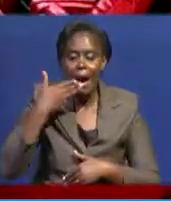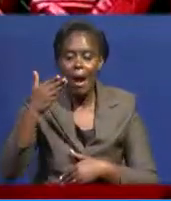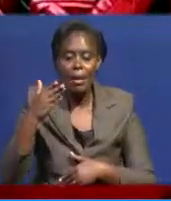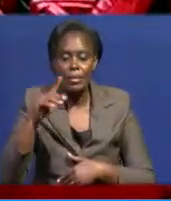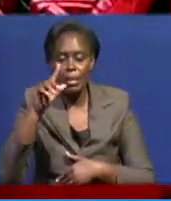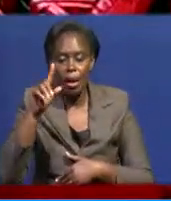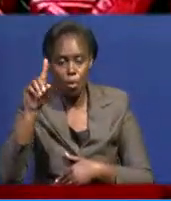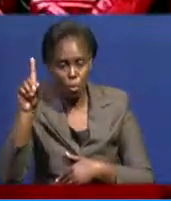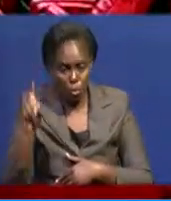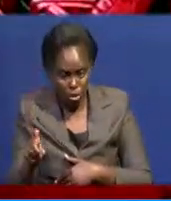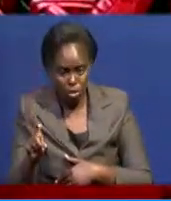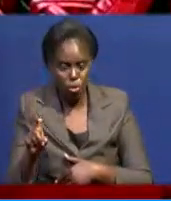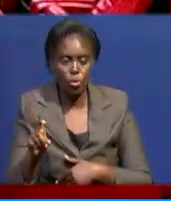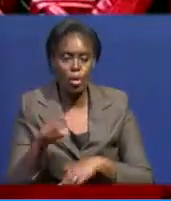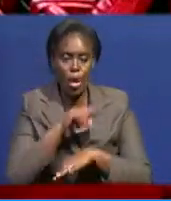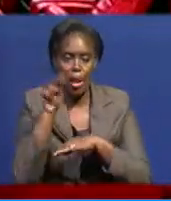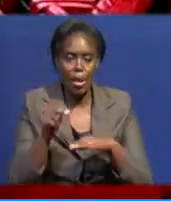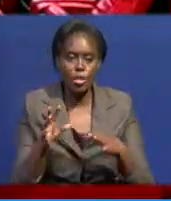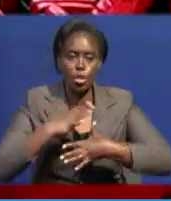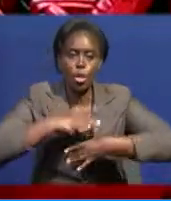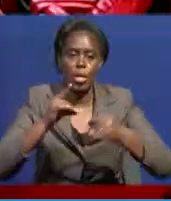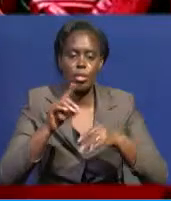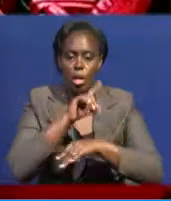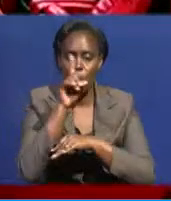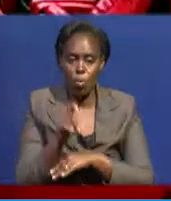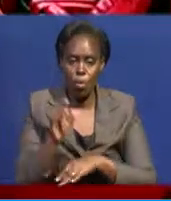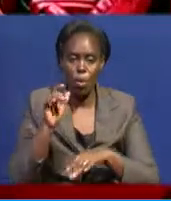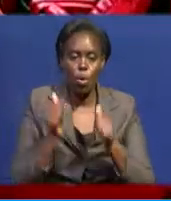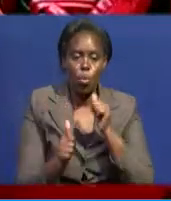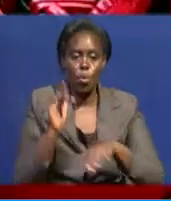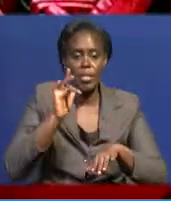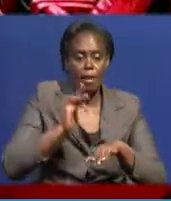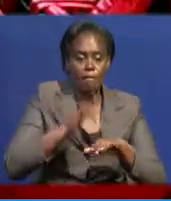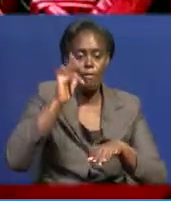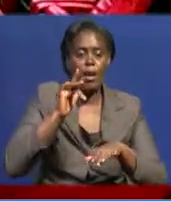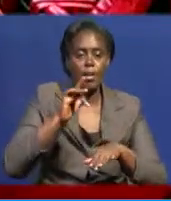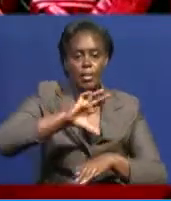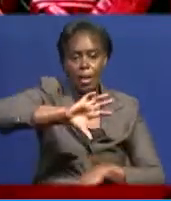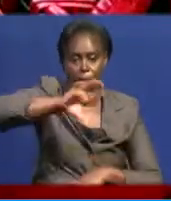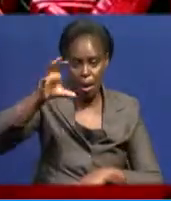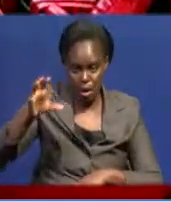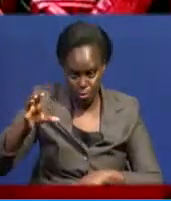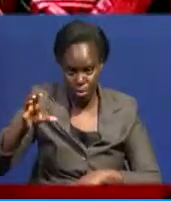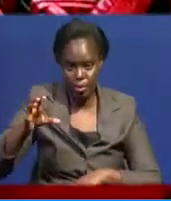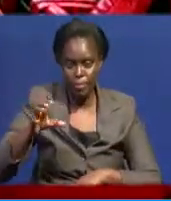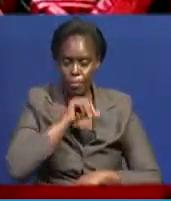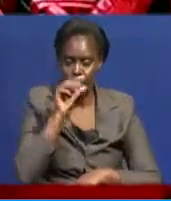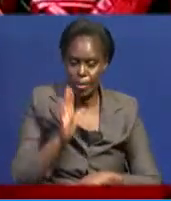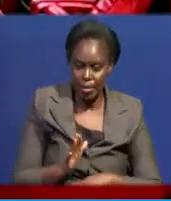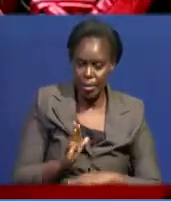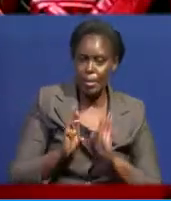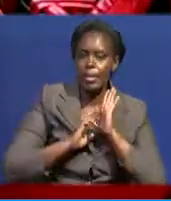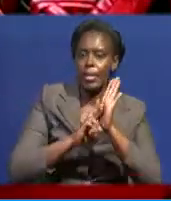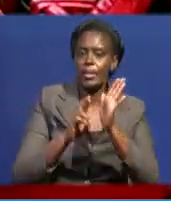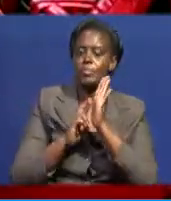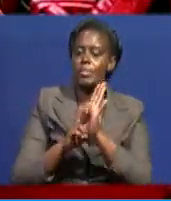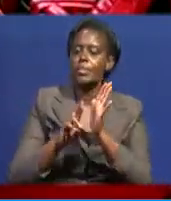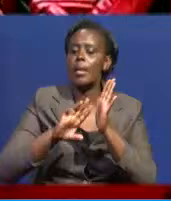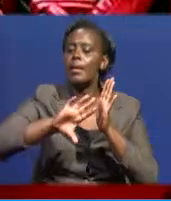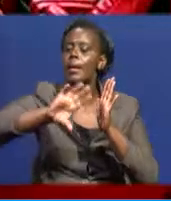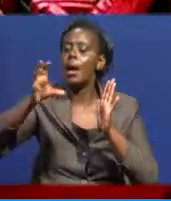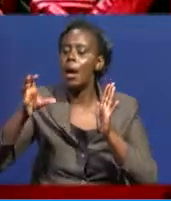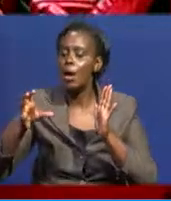of national interest or affect different counties. And the senators representing those